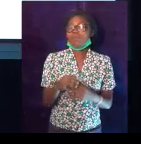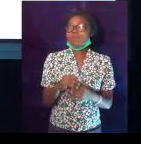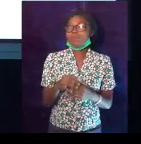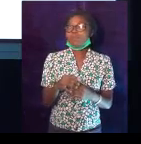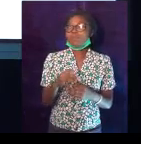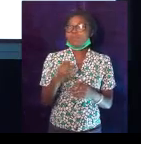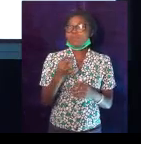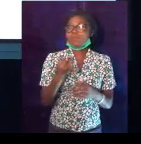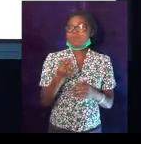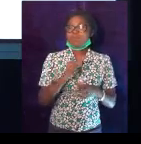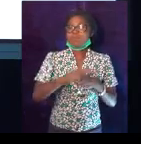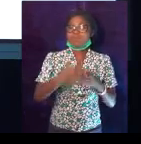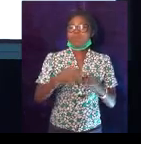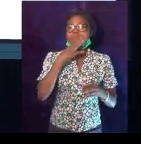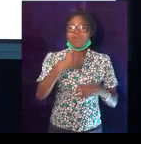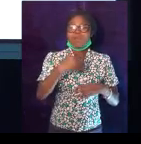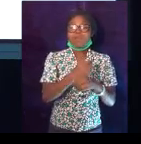it.